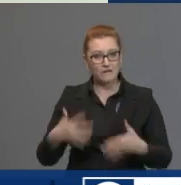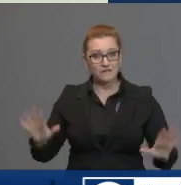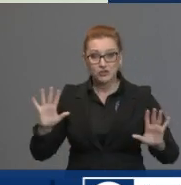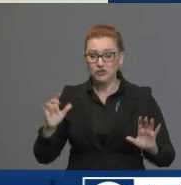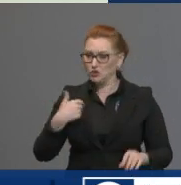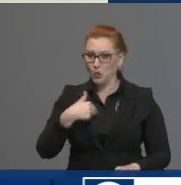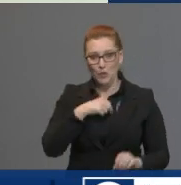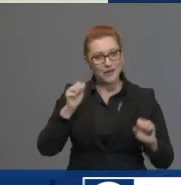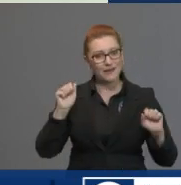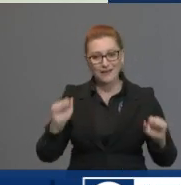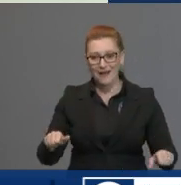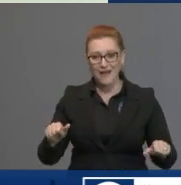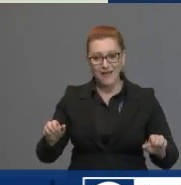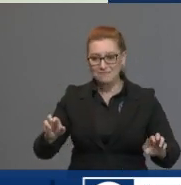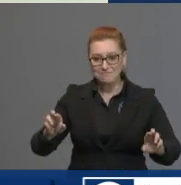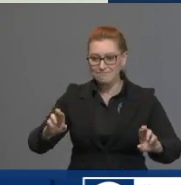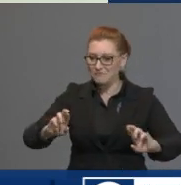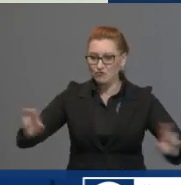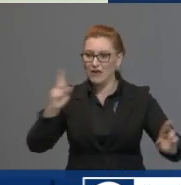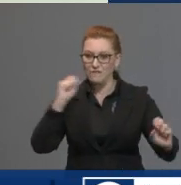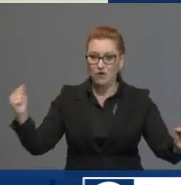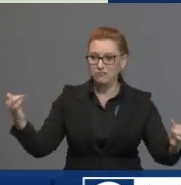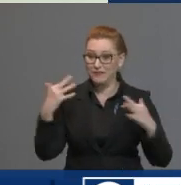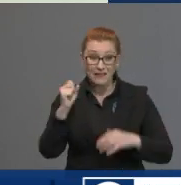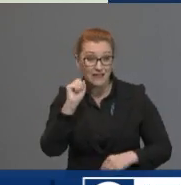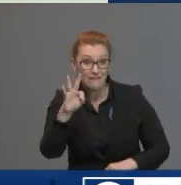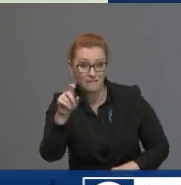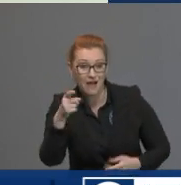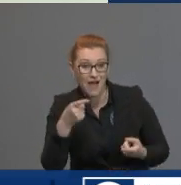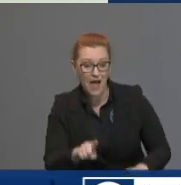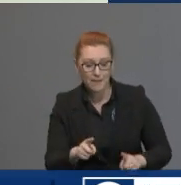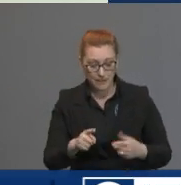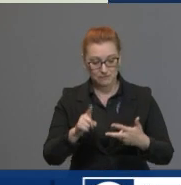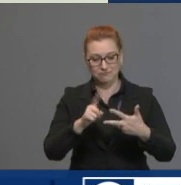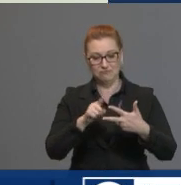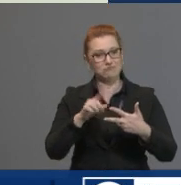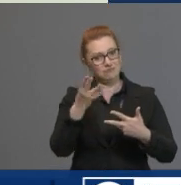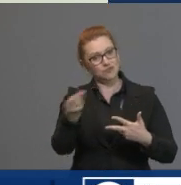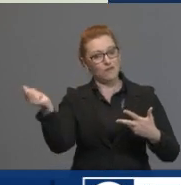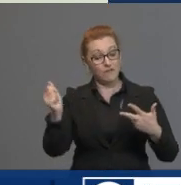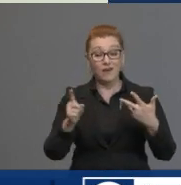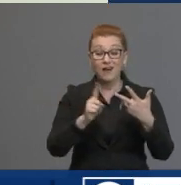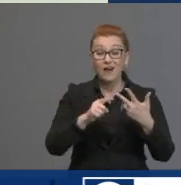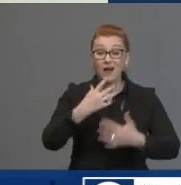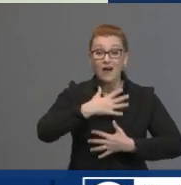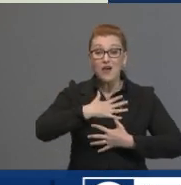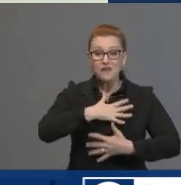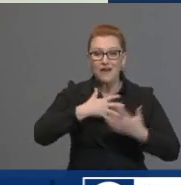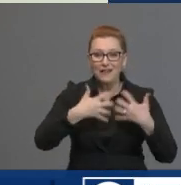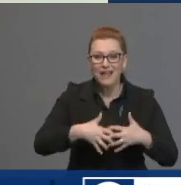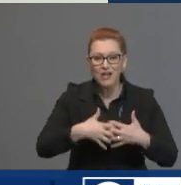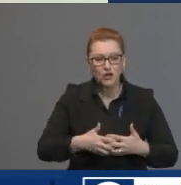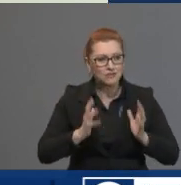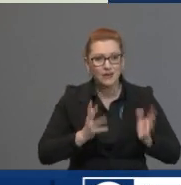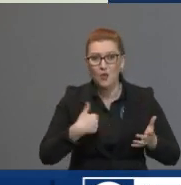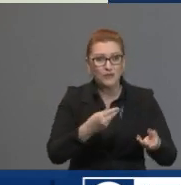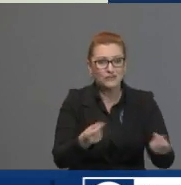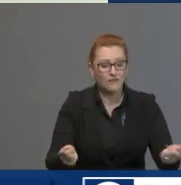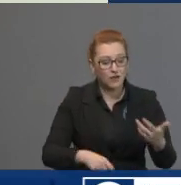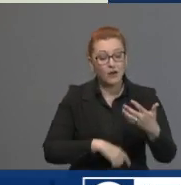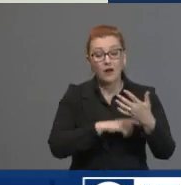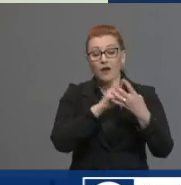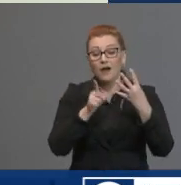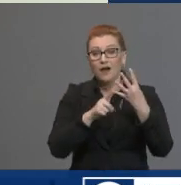additional capacity. Ventilators, that was what was next, and now you're seeing it in terms of testing,